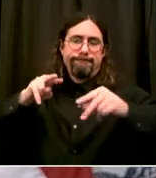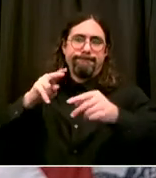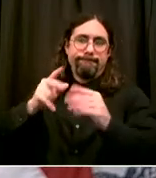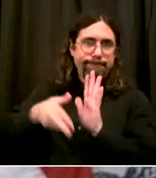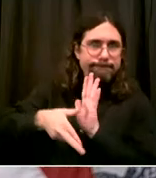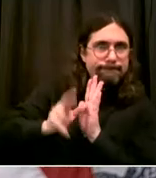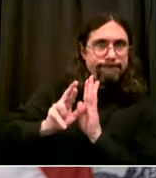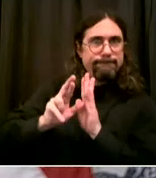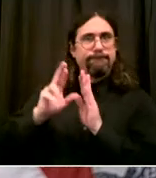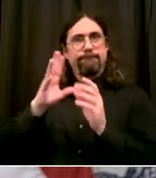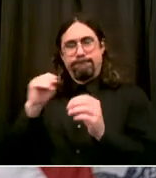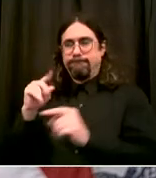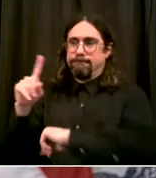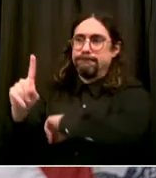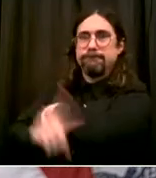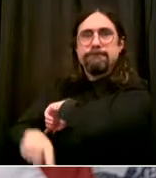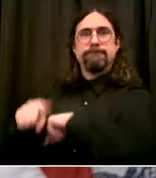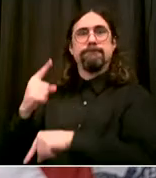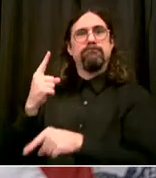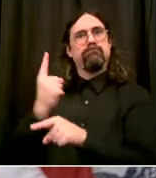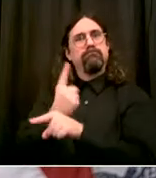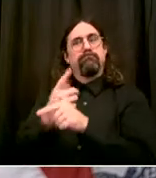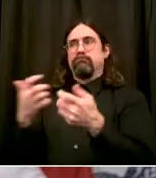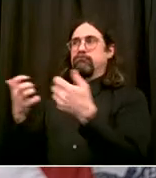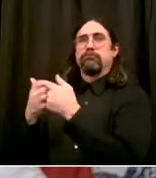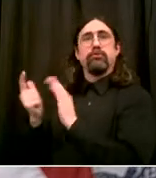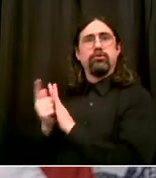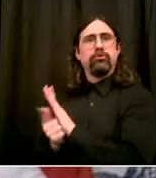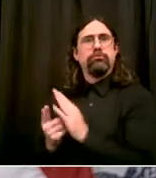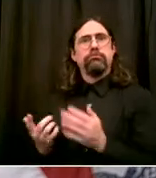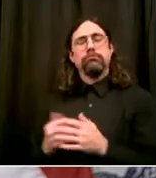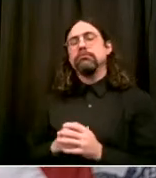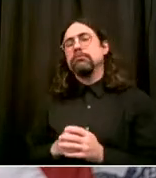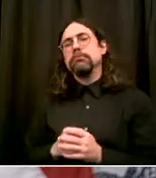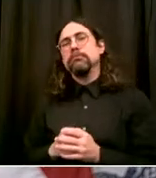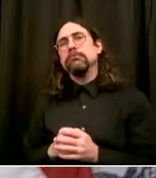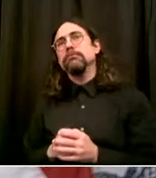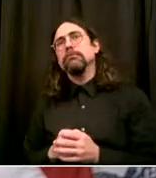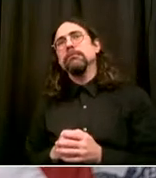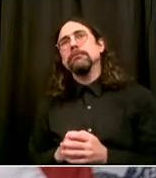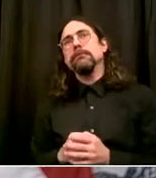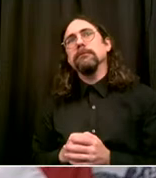Good morning, Mr. Mayor. Early Happy New Year. Happy New Year, Aaron.